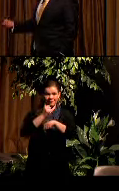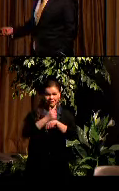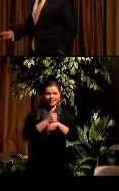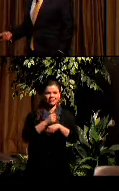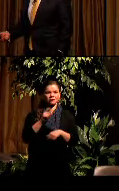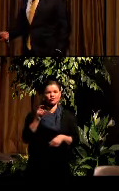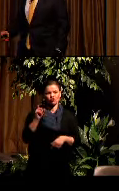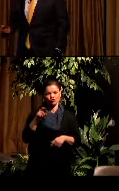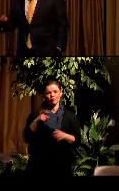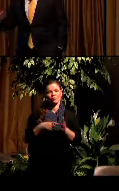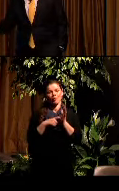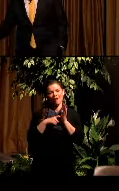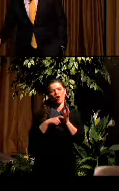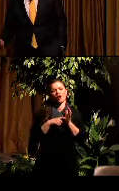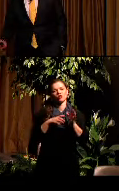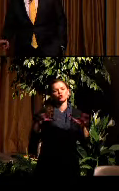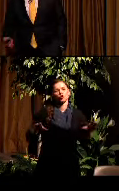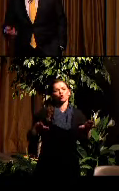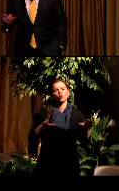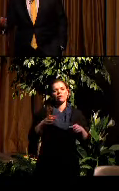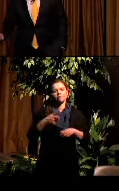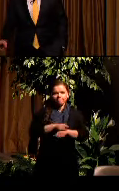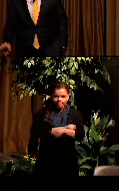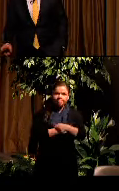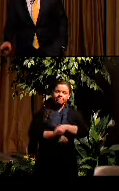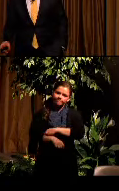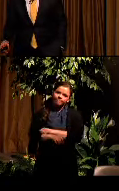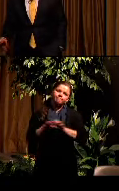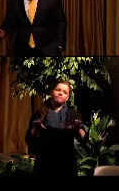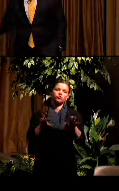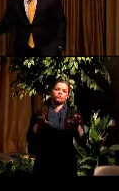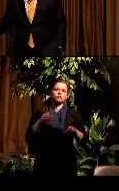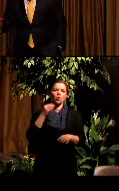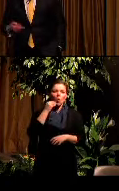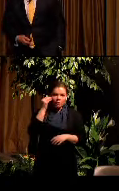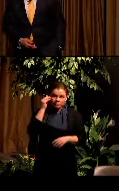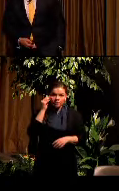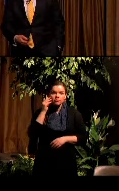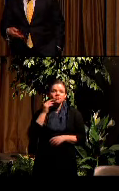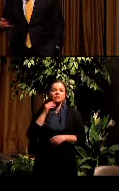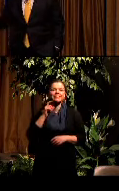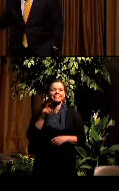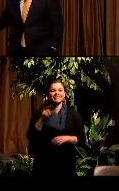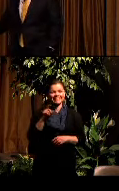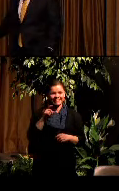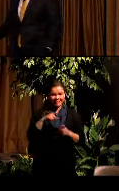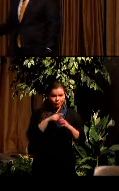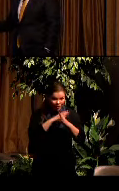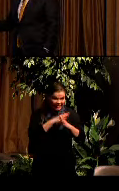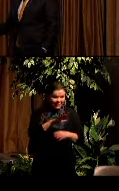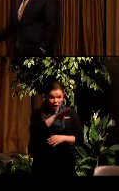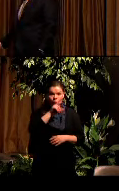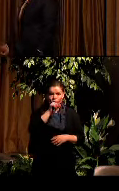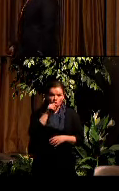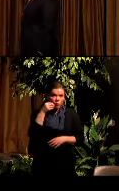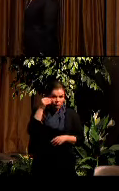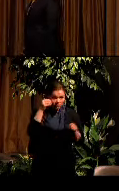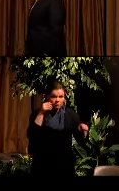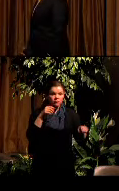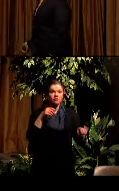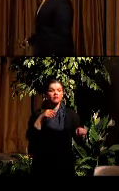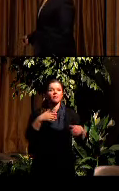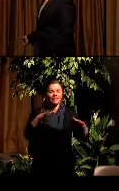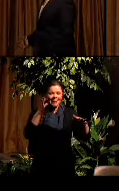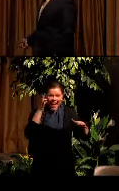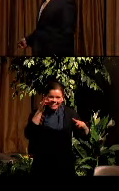protect more habitats. With the habitats that we've protected, we need to make sure they're safe. We need to make sure there's no cats on them. We need to make sure that there's no damages